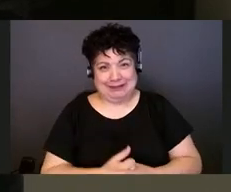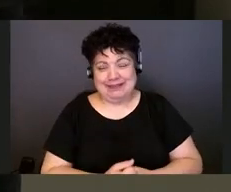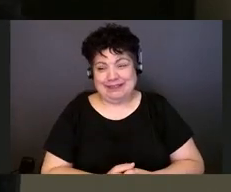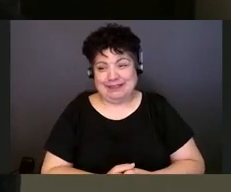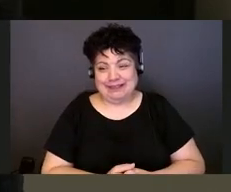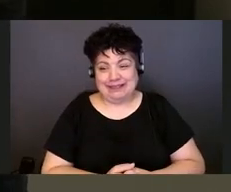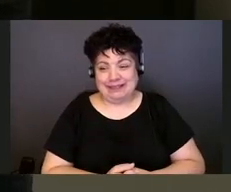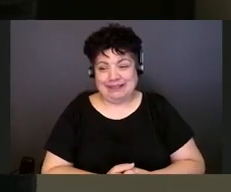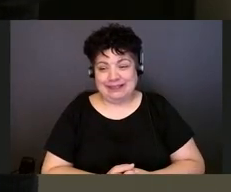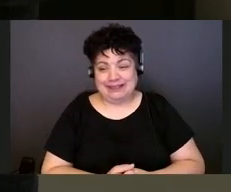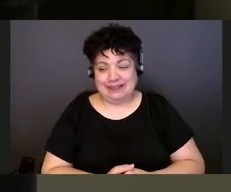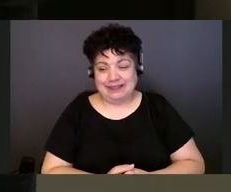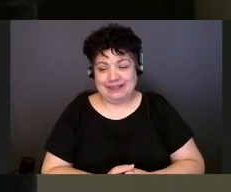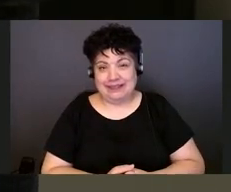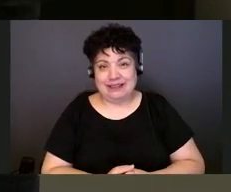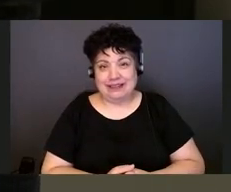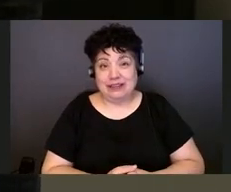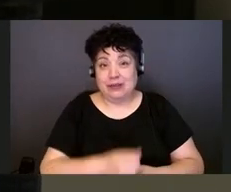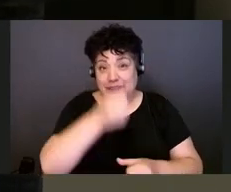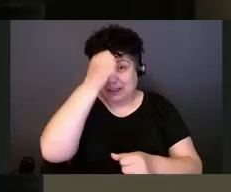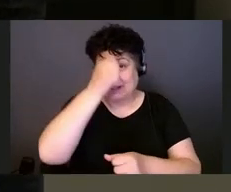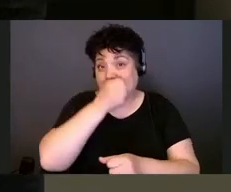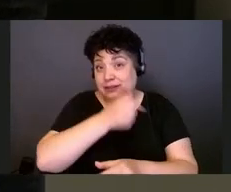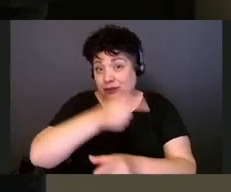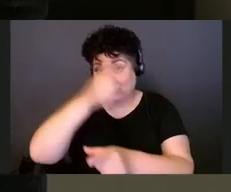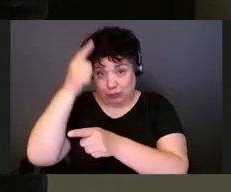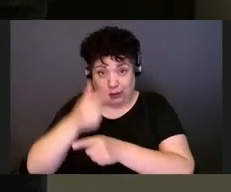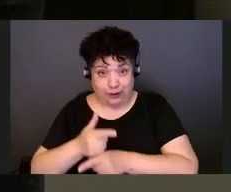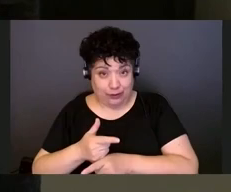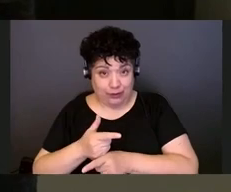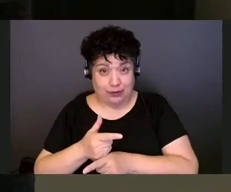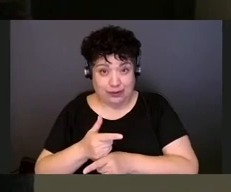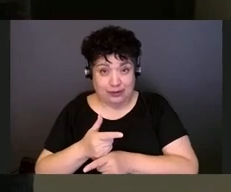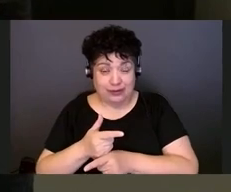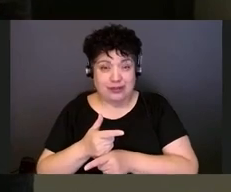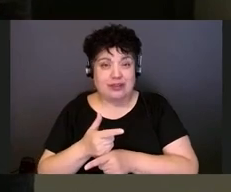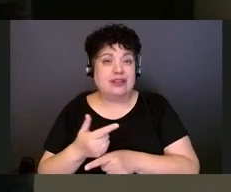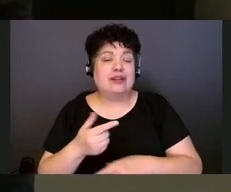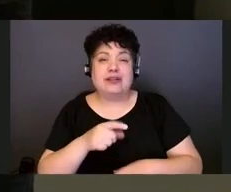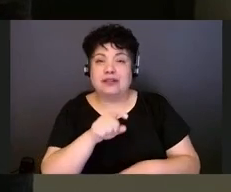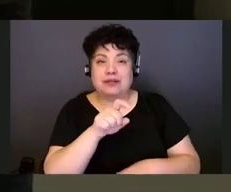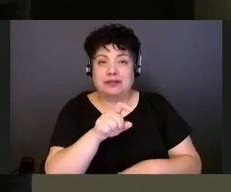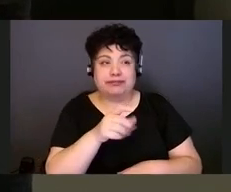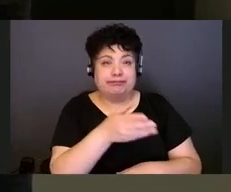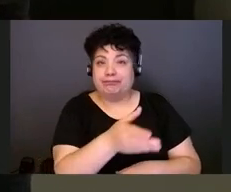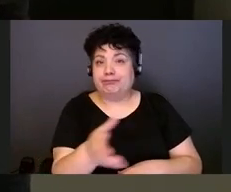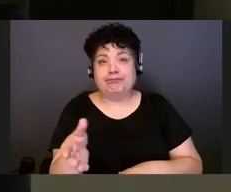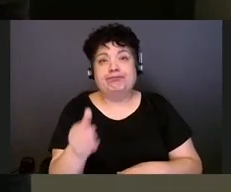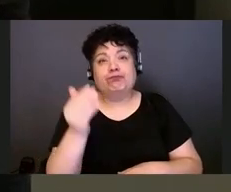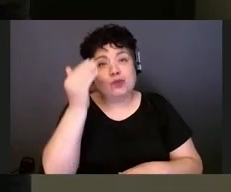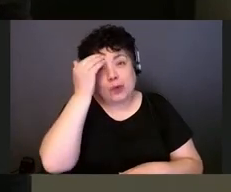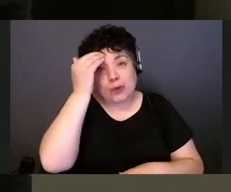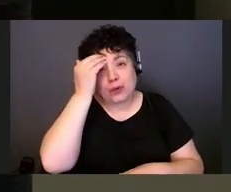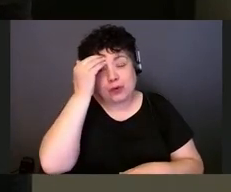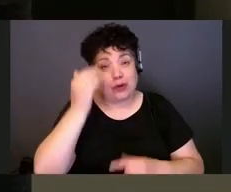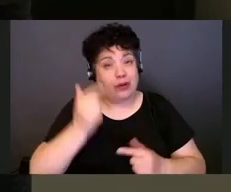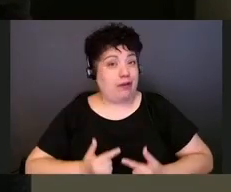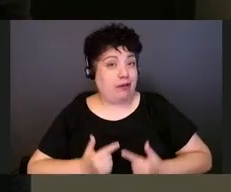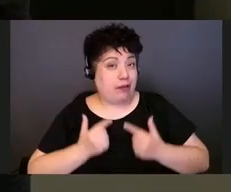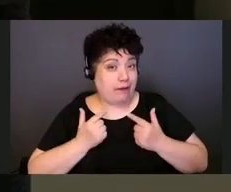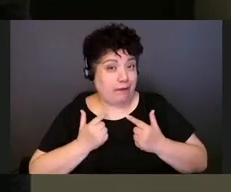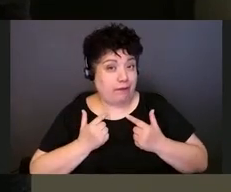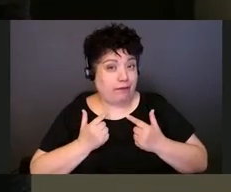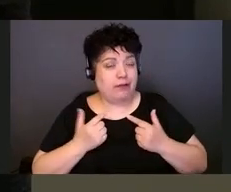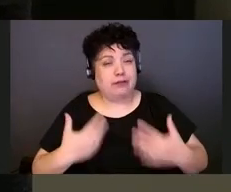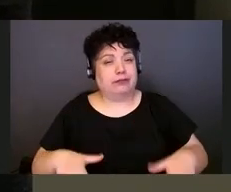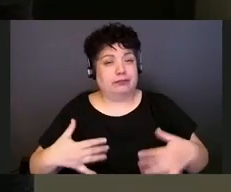My dear sisters and brothers, you must know that your life is